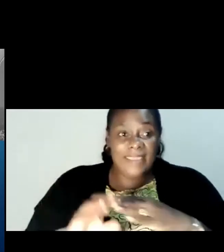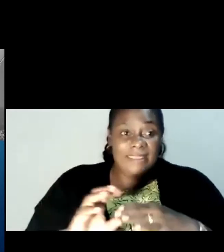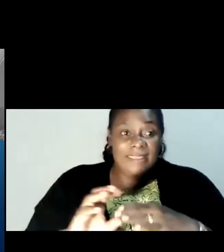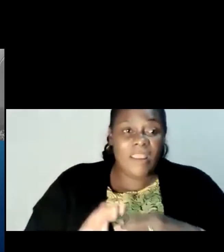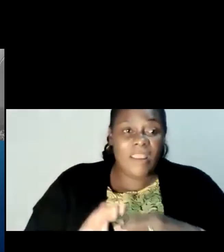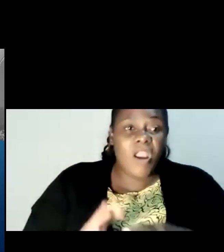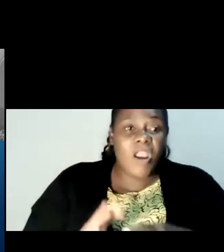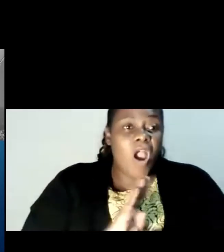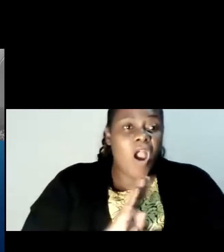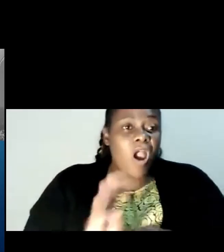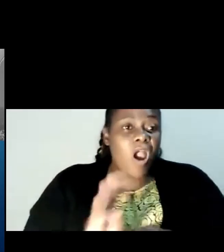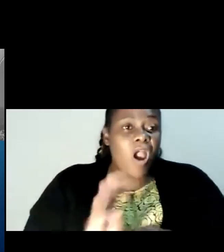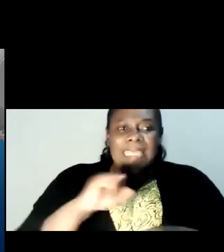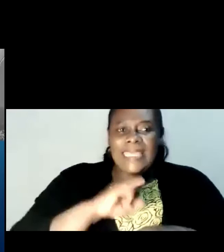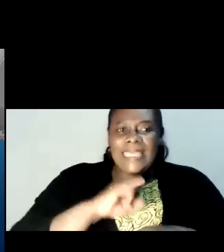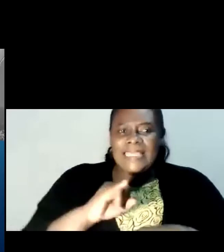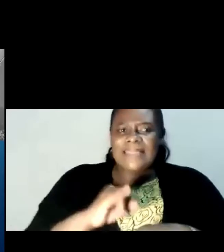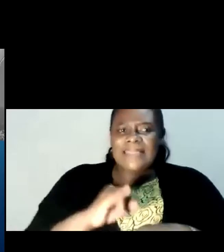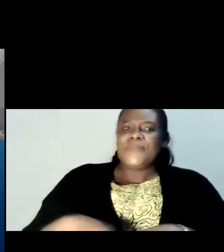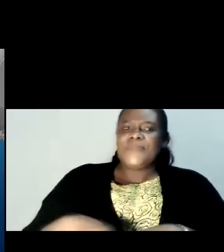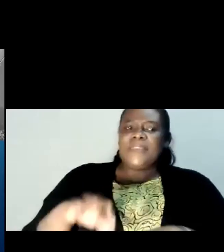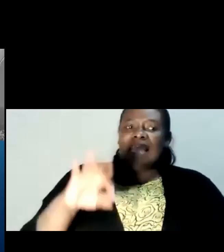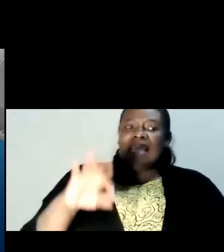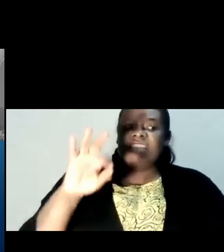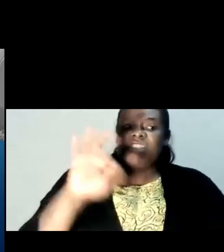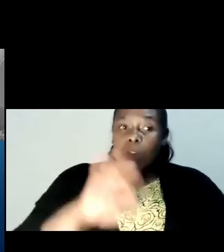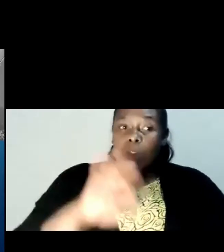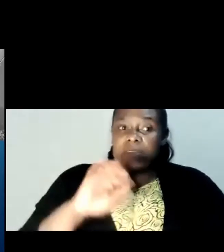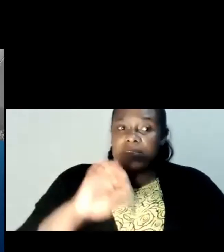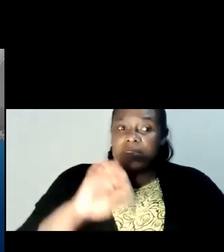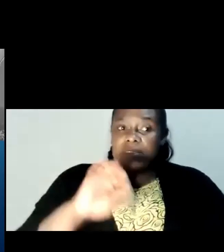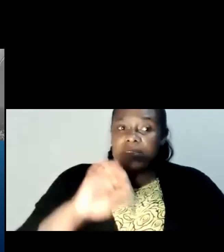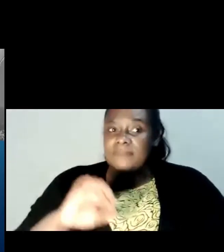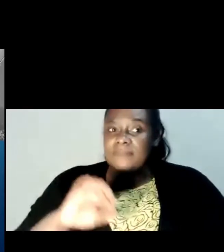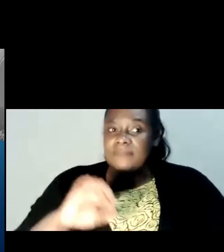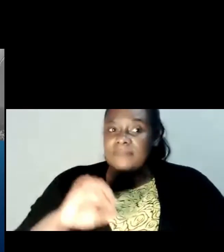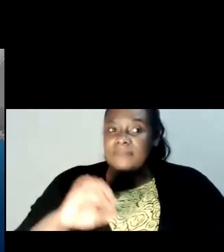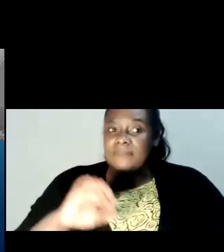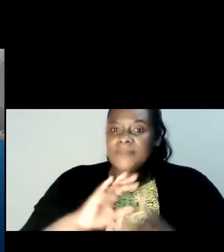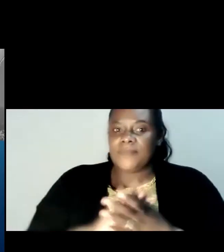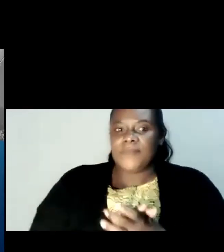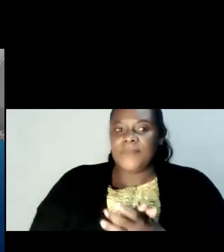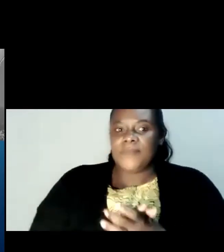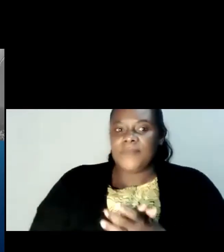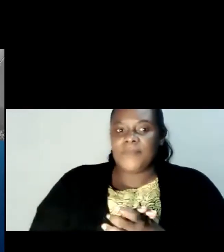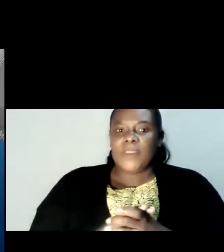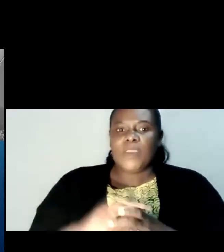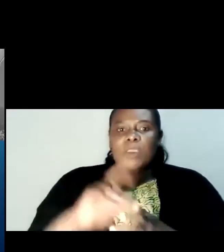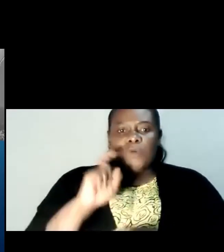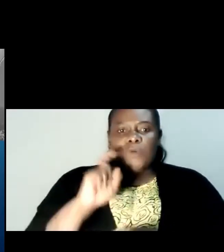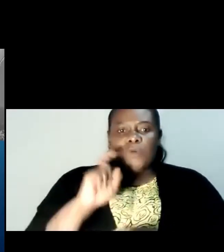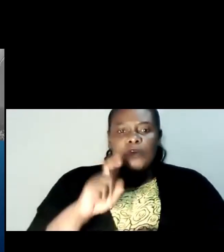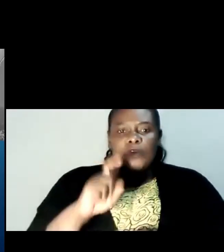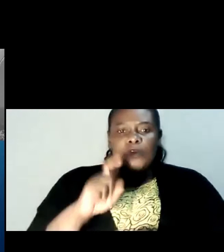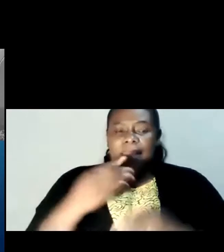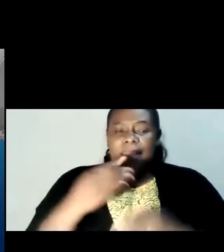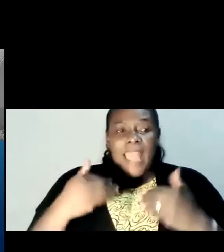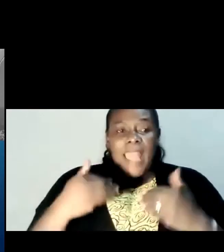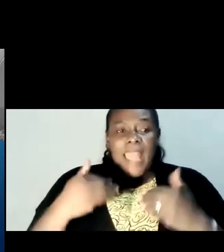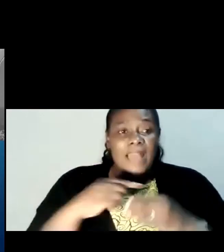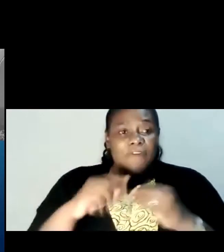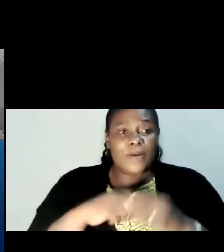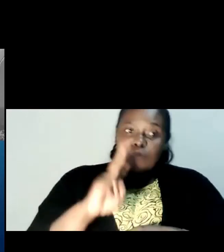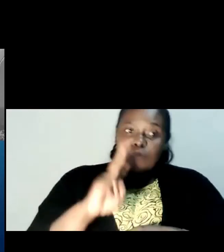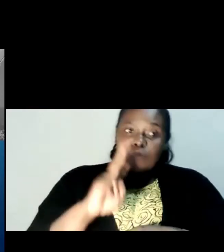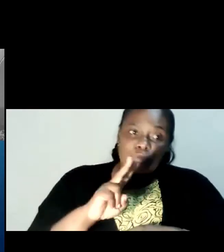Now, we're supposed to take in just about 2.3 grams of salt a day, which is like 1 teaspoon of